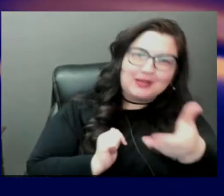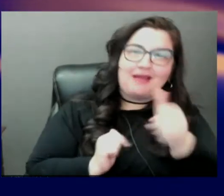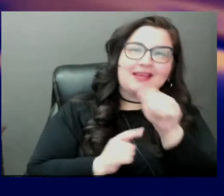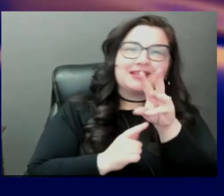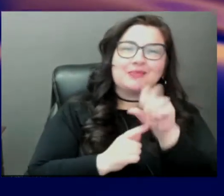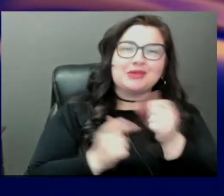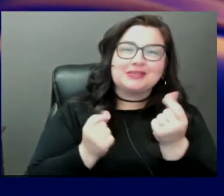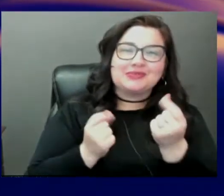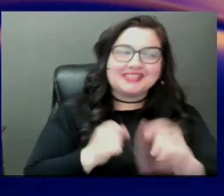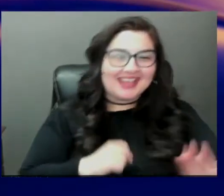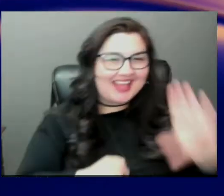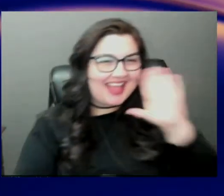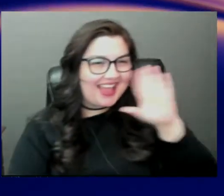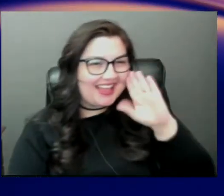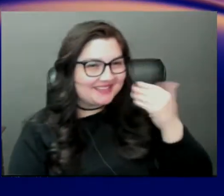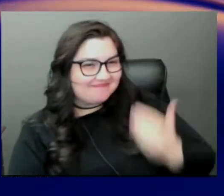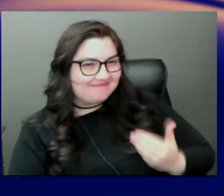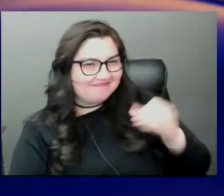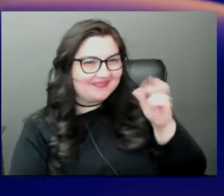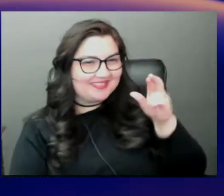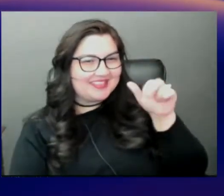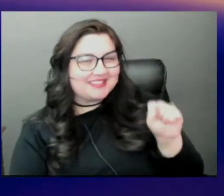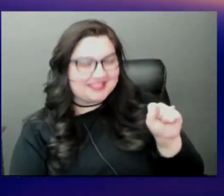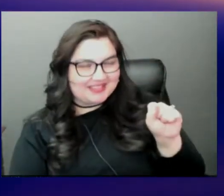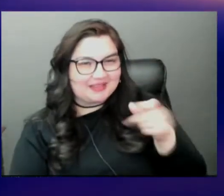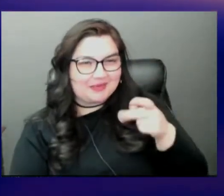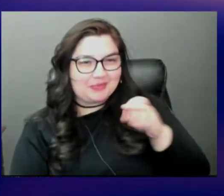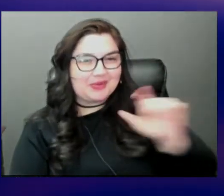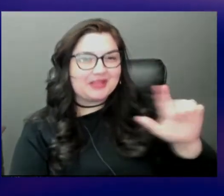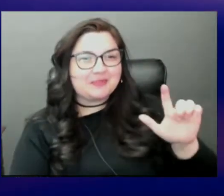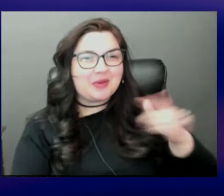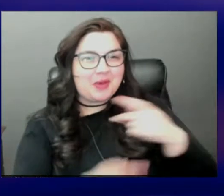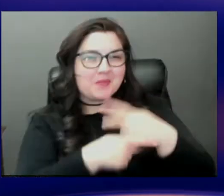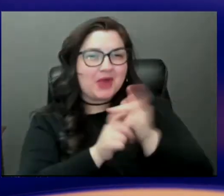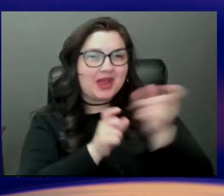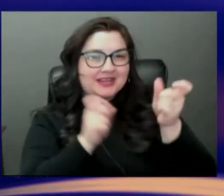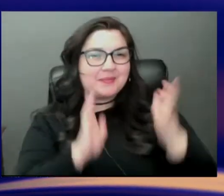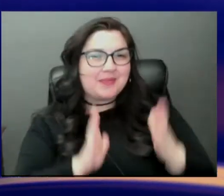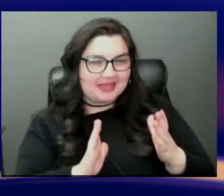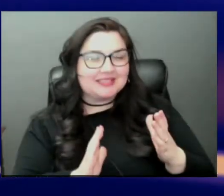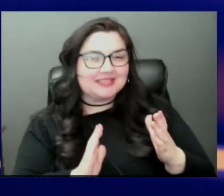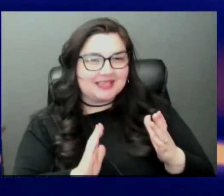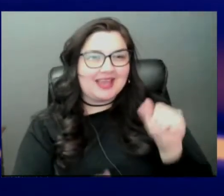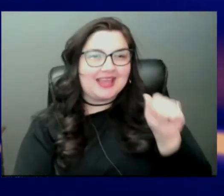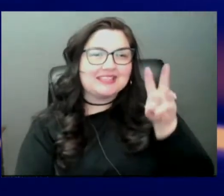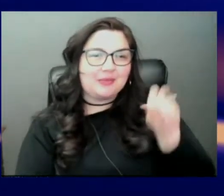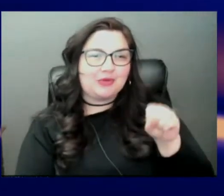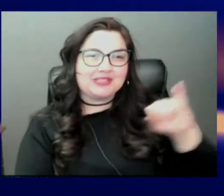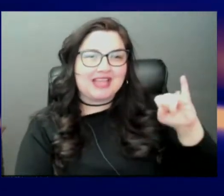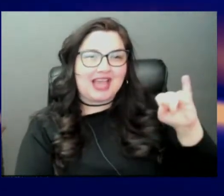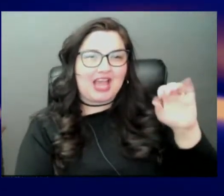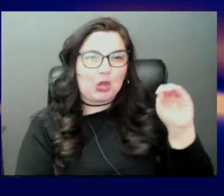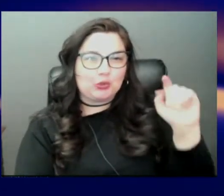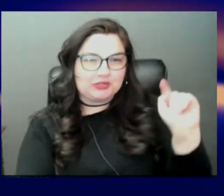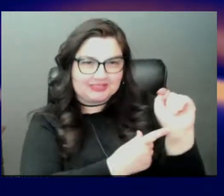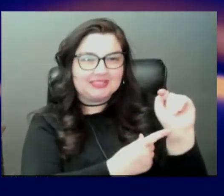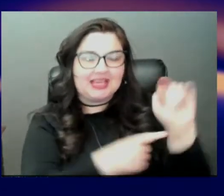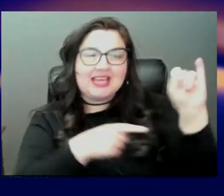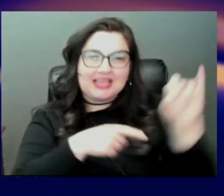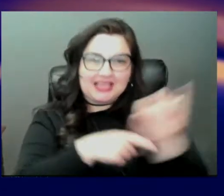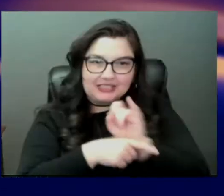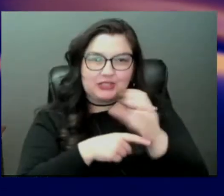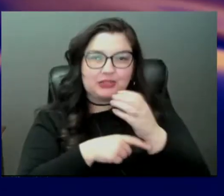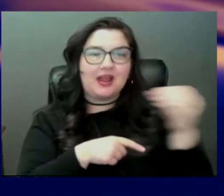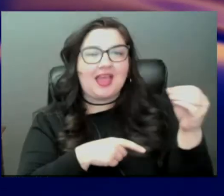I'm Saras Kaul. I'm a principal product manager in AWS IoT. I work on our industrial and enterprise